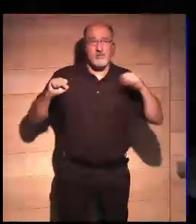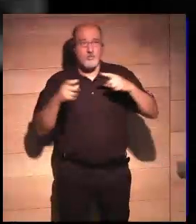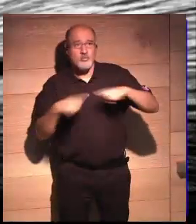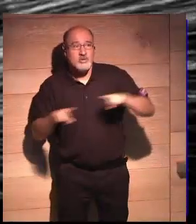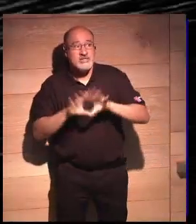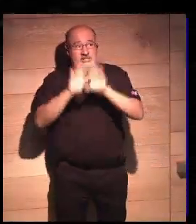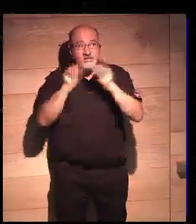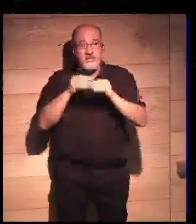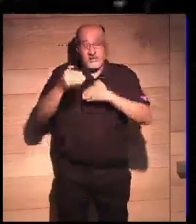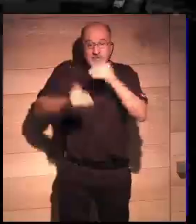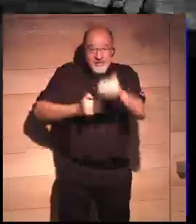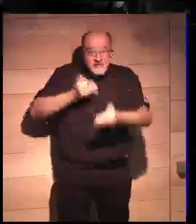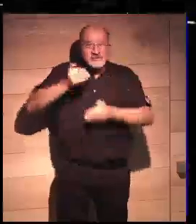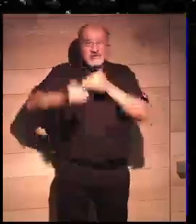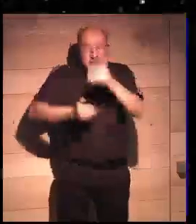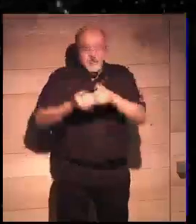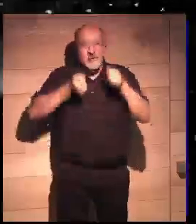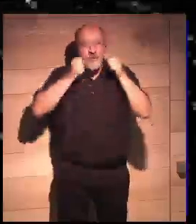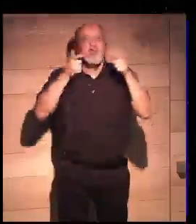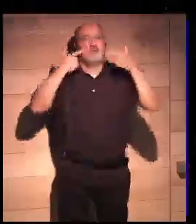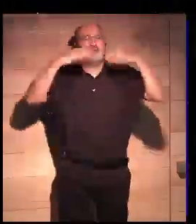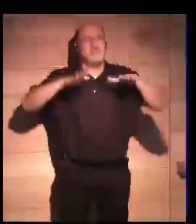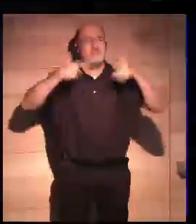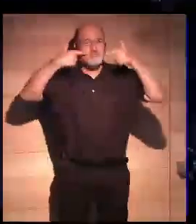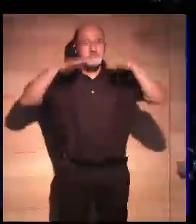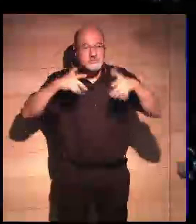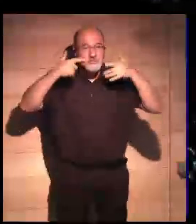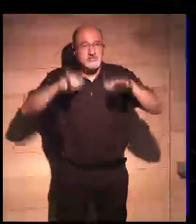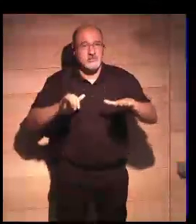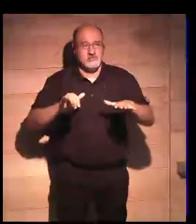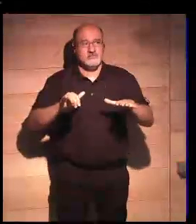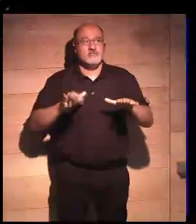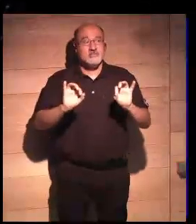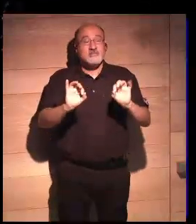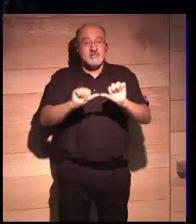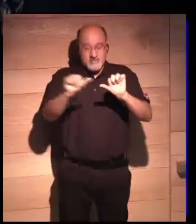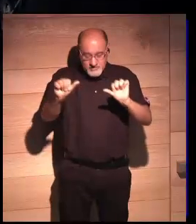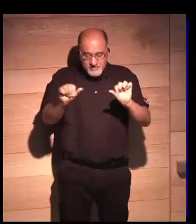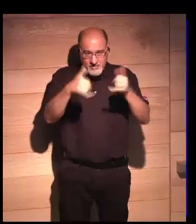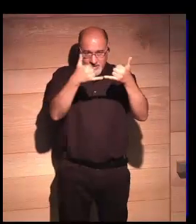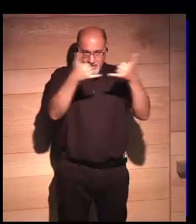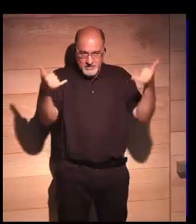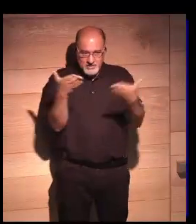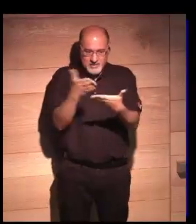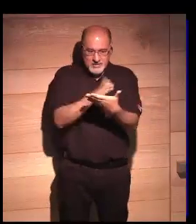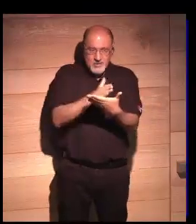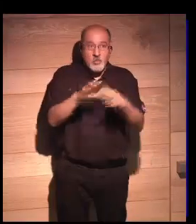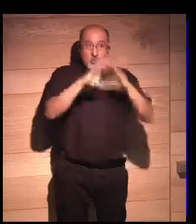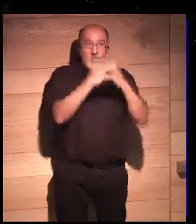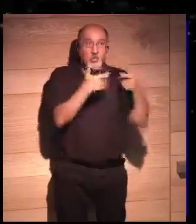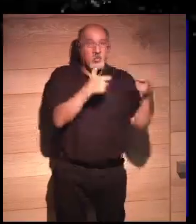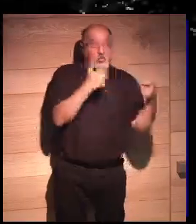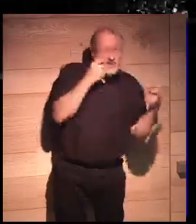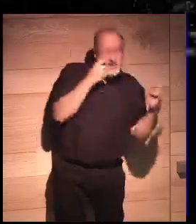gone by, what we've realized is that there's a real, the line between the virtual world and the real world is